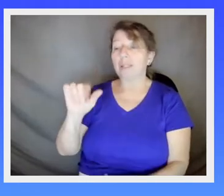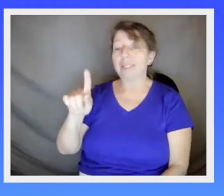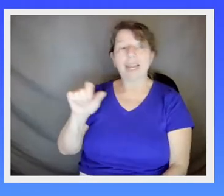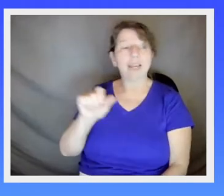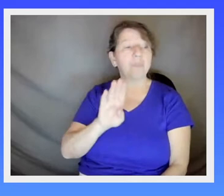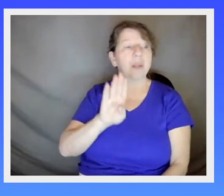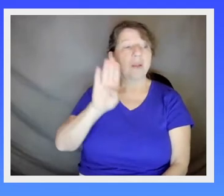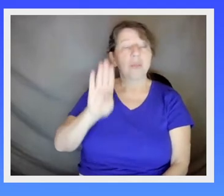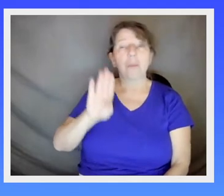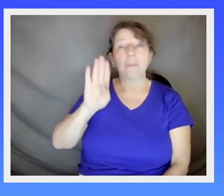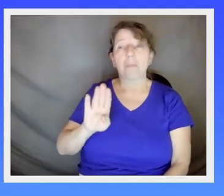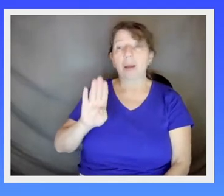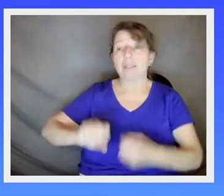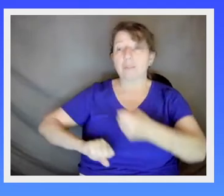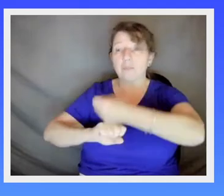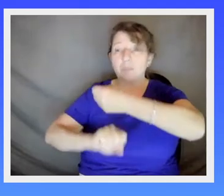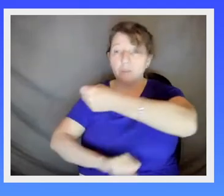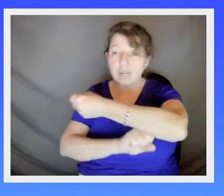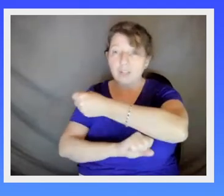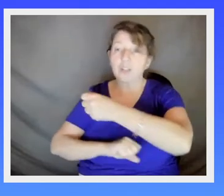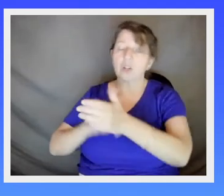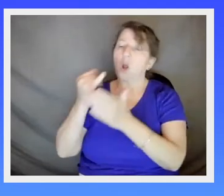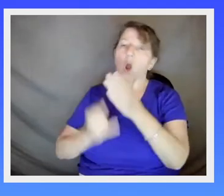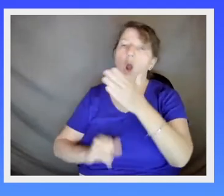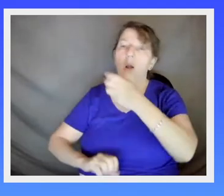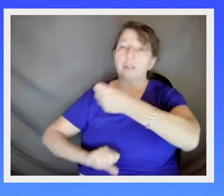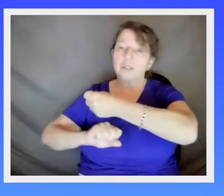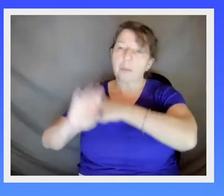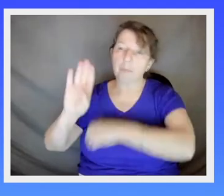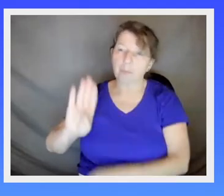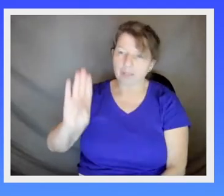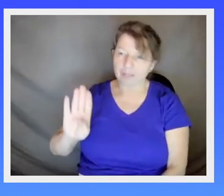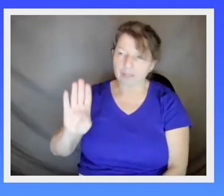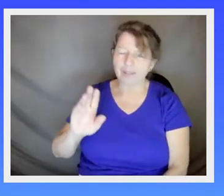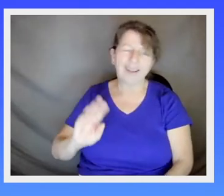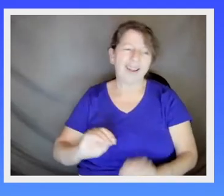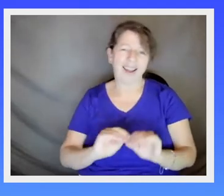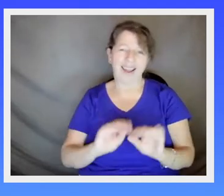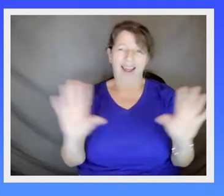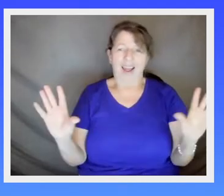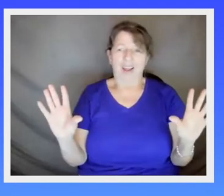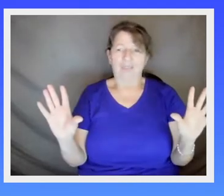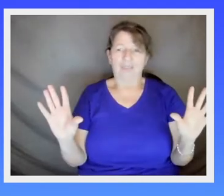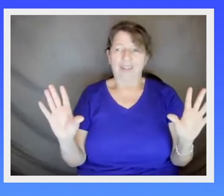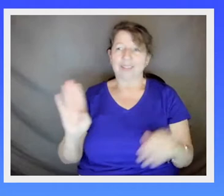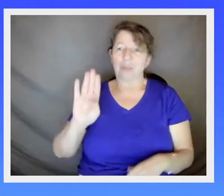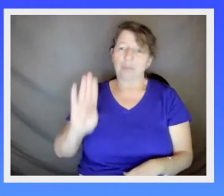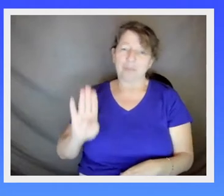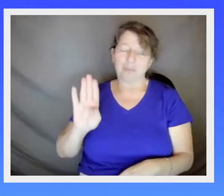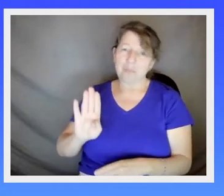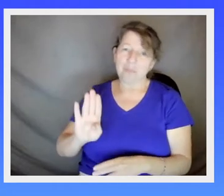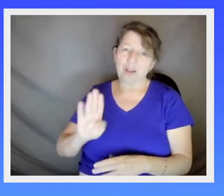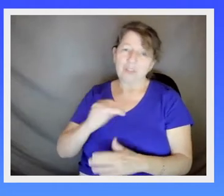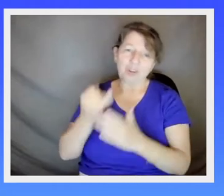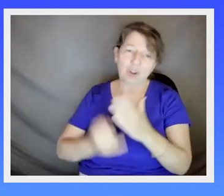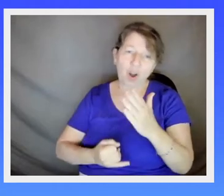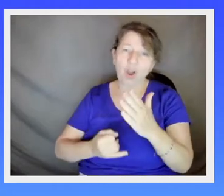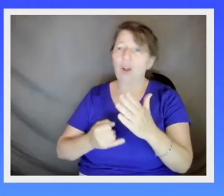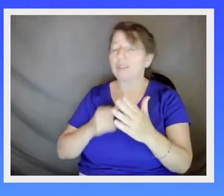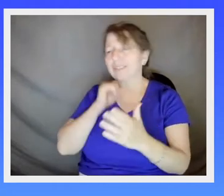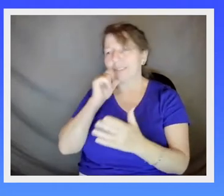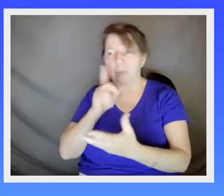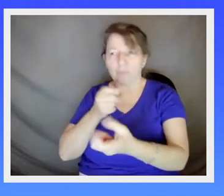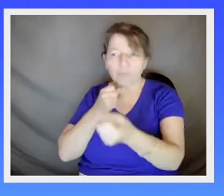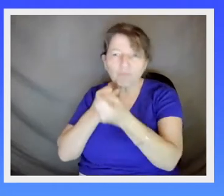Arts Boston, that it's clear that Boston is a city where arts and culture is historically underfunded compared to other major